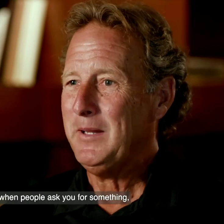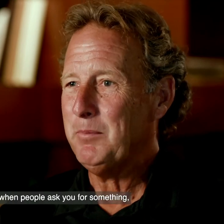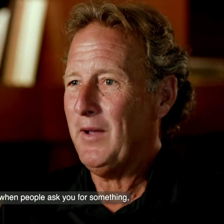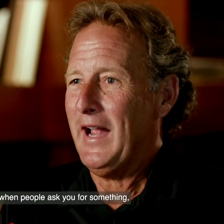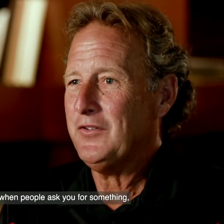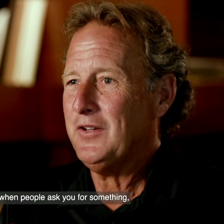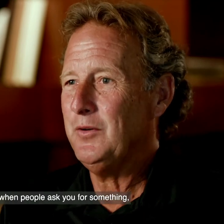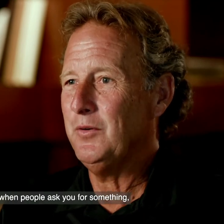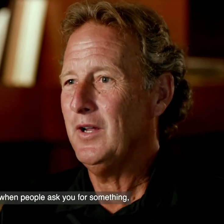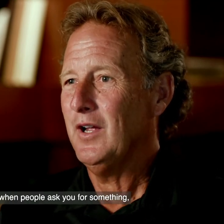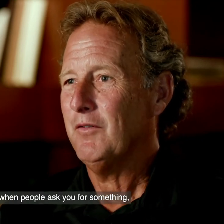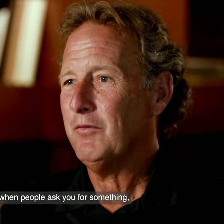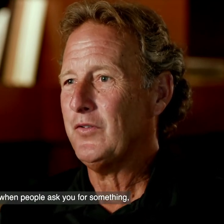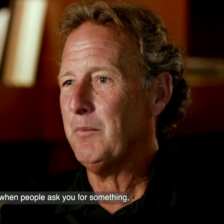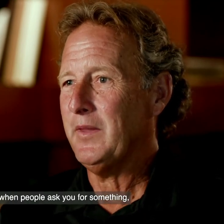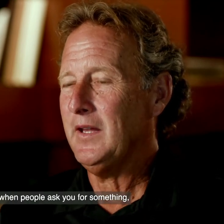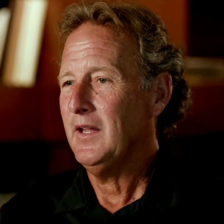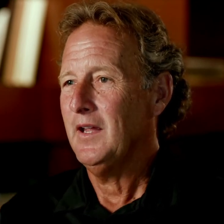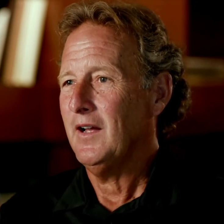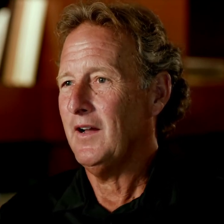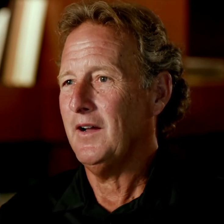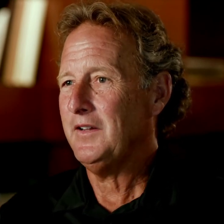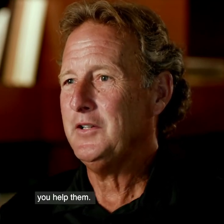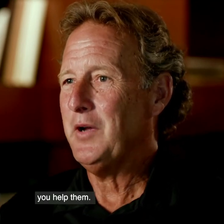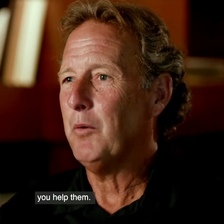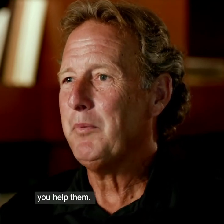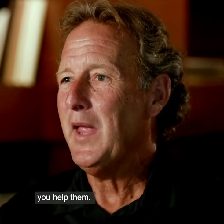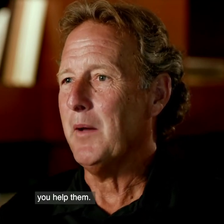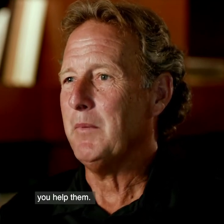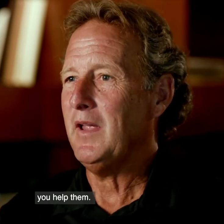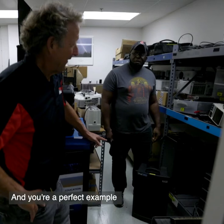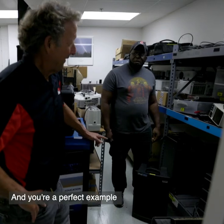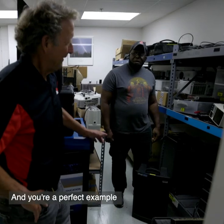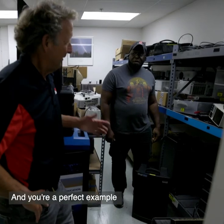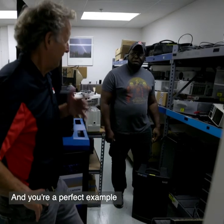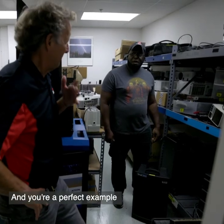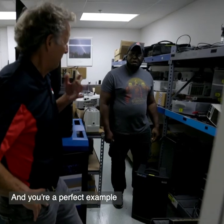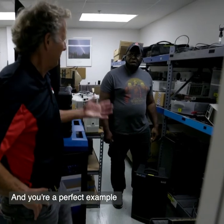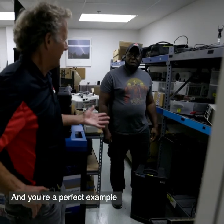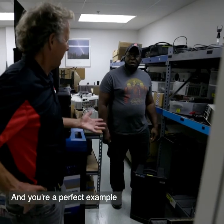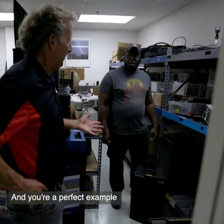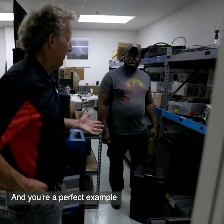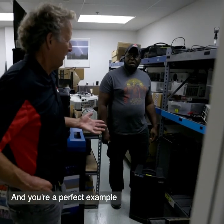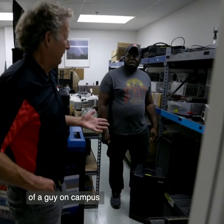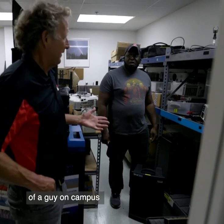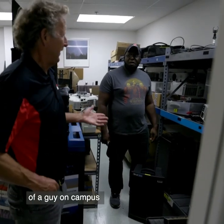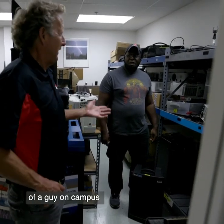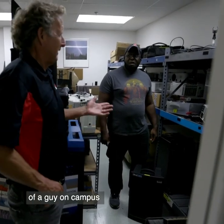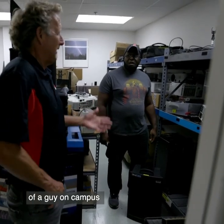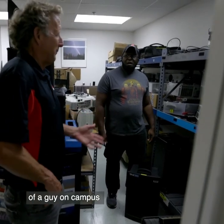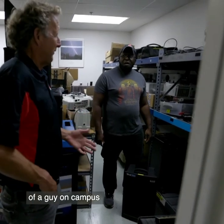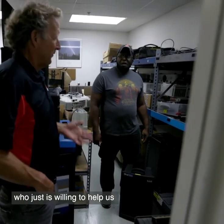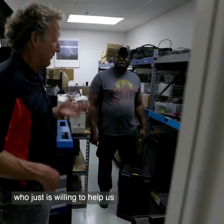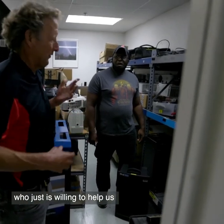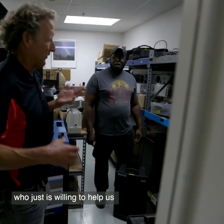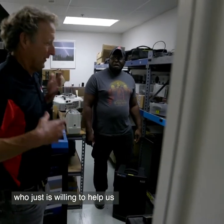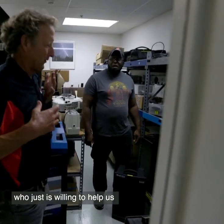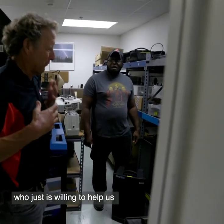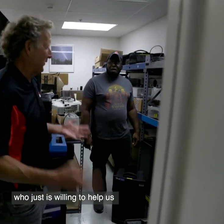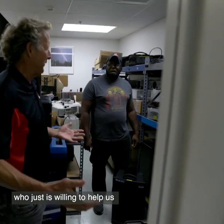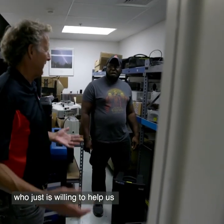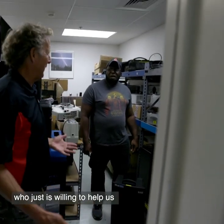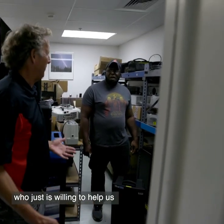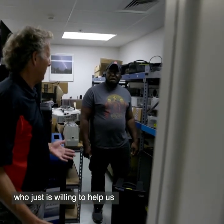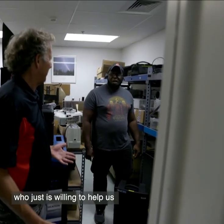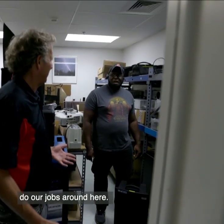similarly, when people ask you for something, you help them. And you're a perfect example of a guy on campus who just